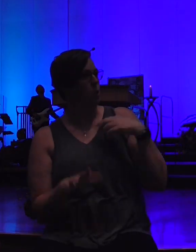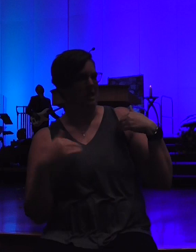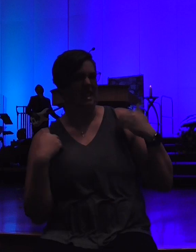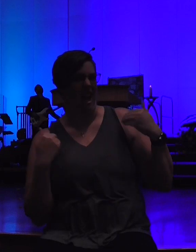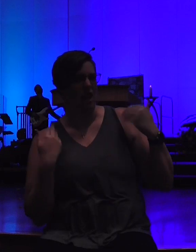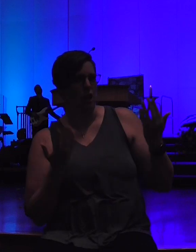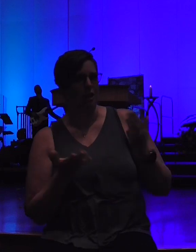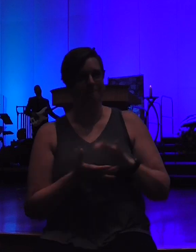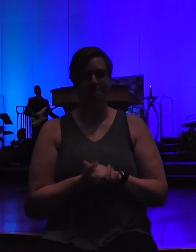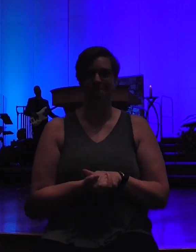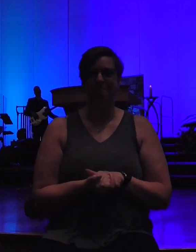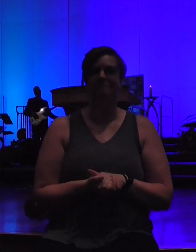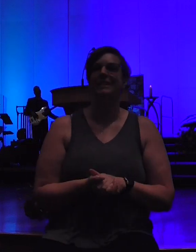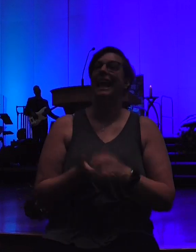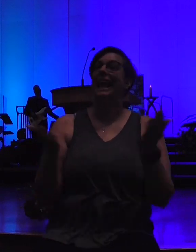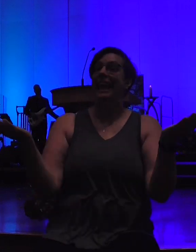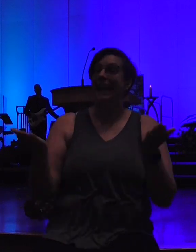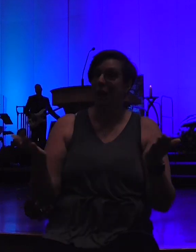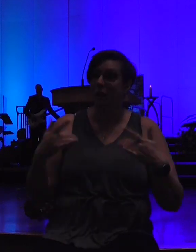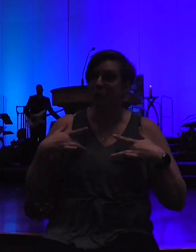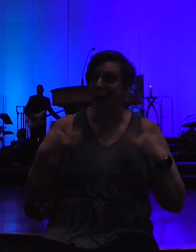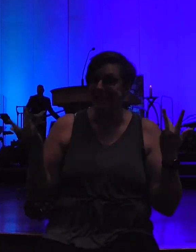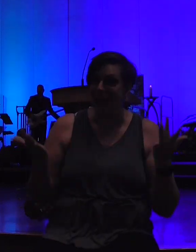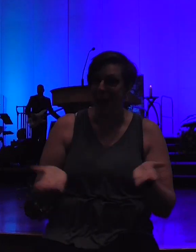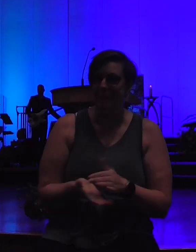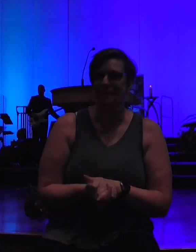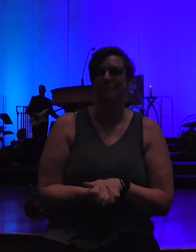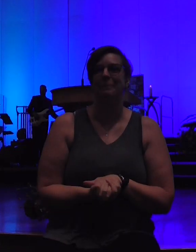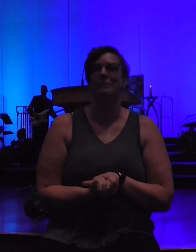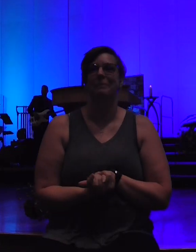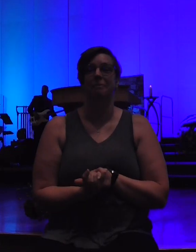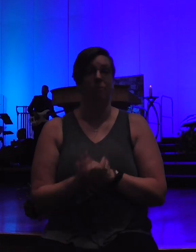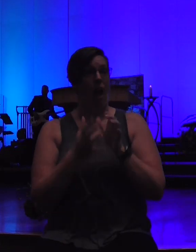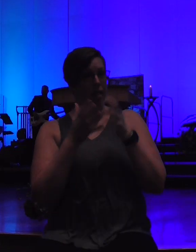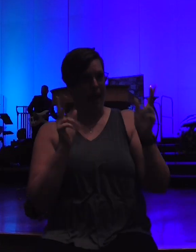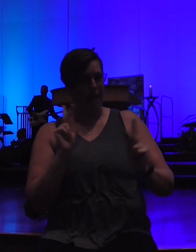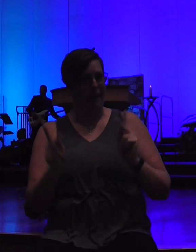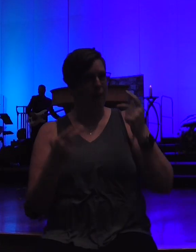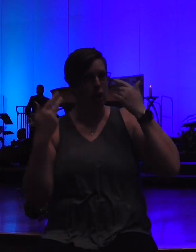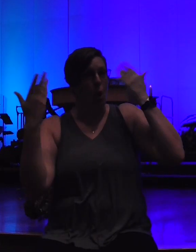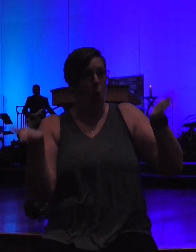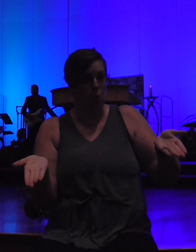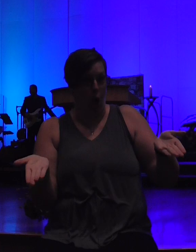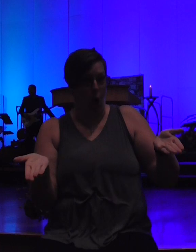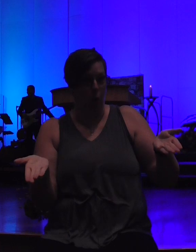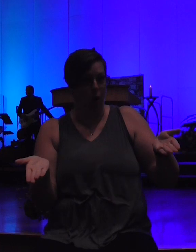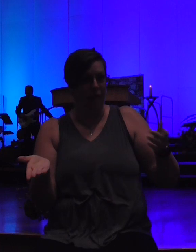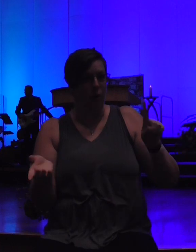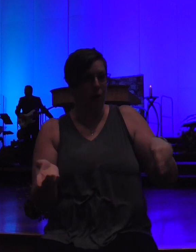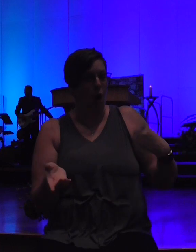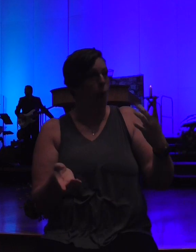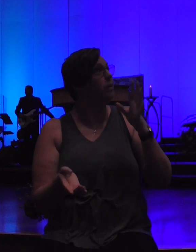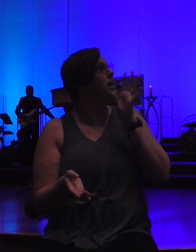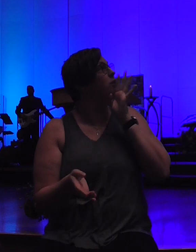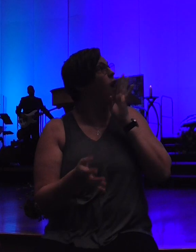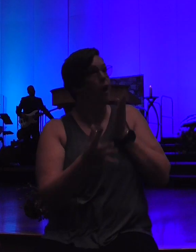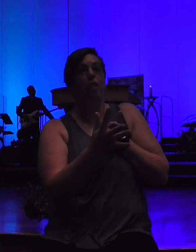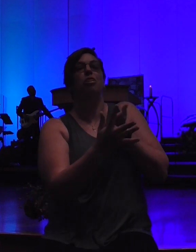younger. Here's what's coming up. A lot of people don't know, Michelle, that we only talk to each other through